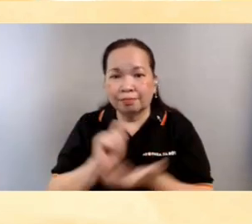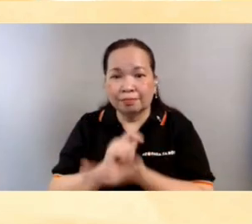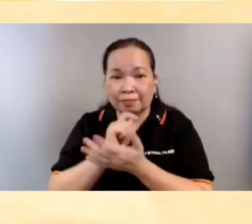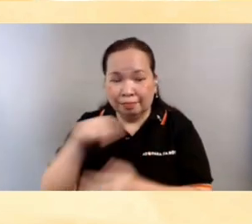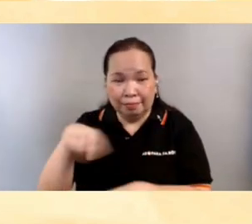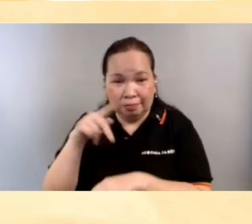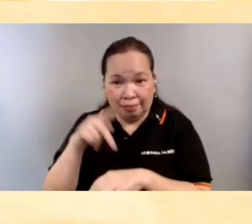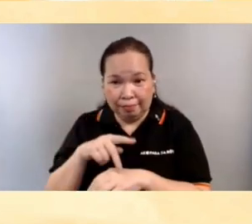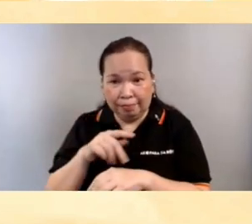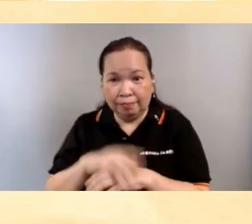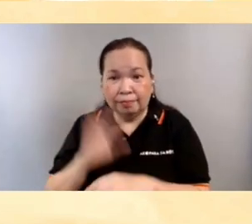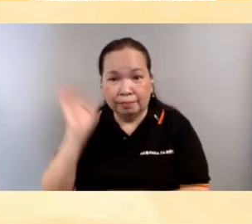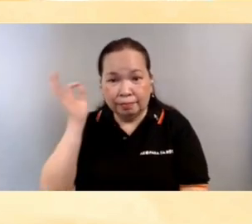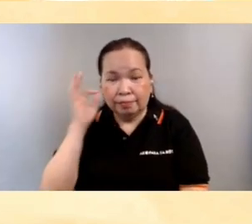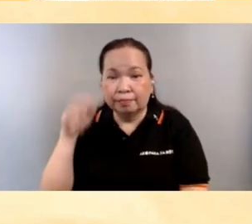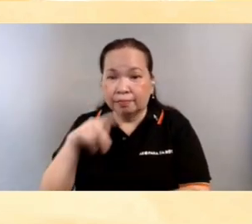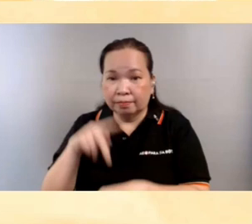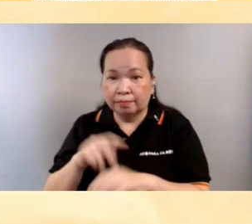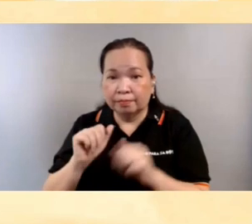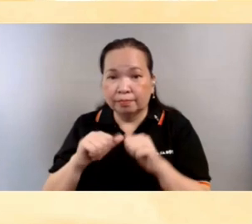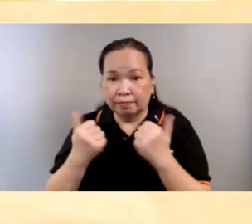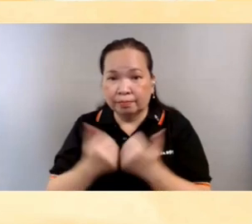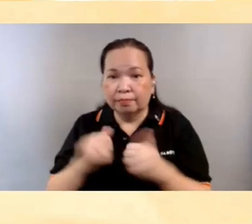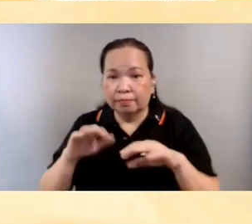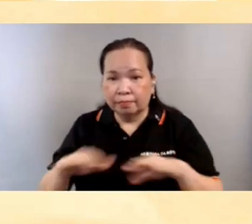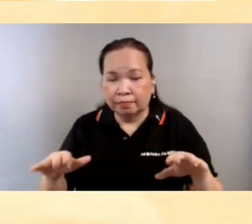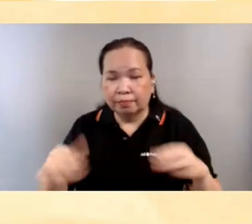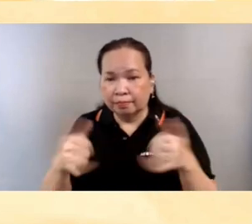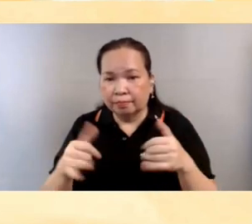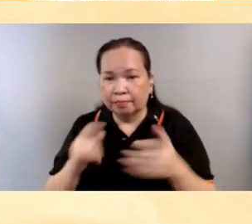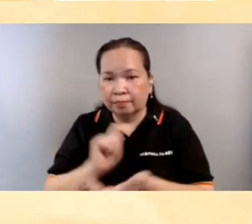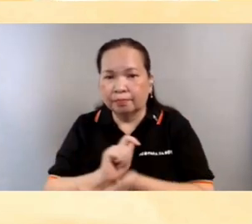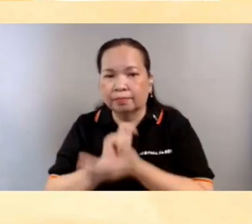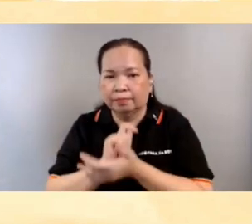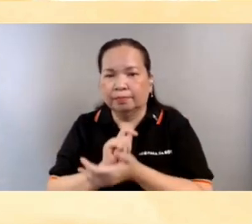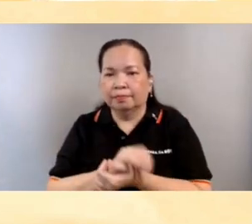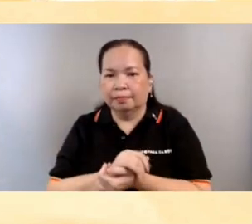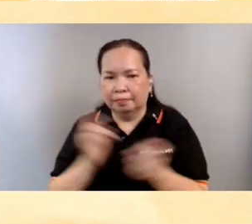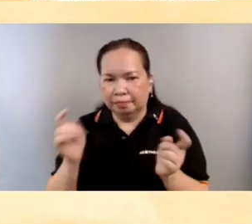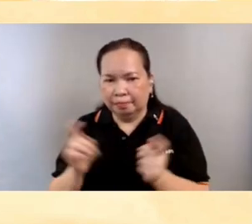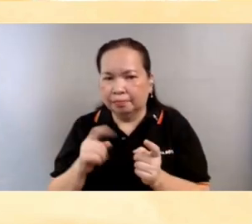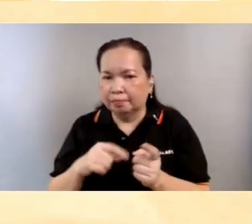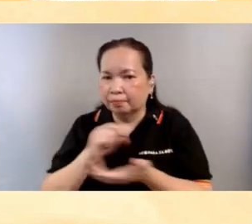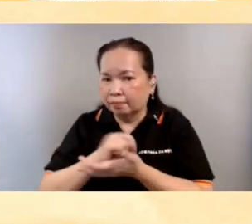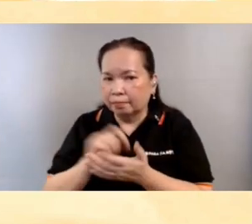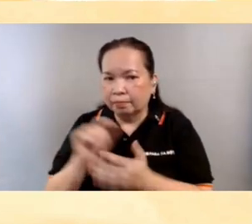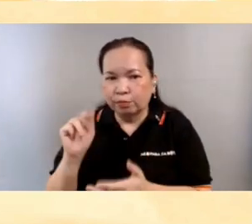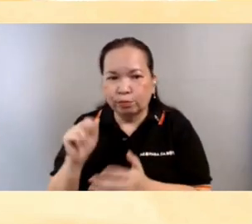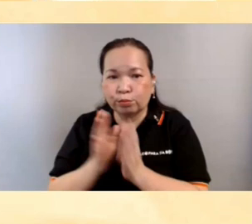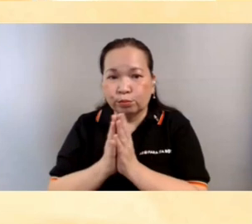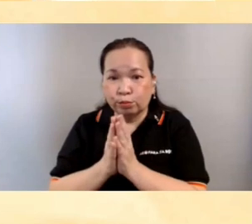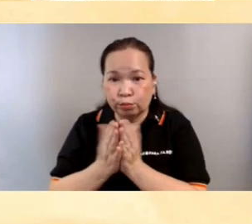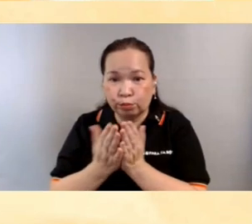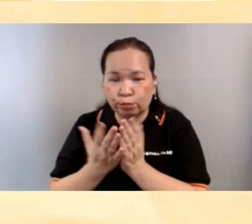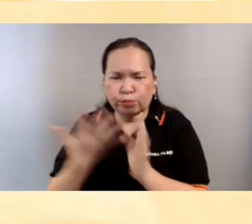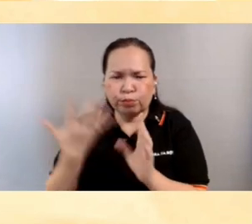also founding the Philippine Association for Child and Play Therapy, or PhilPlay. She's the author of 13 books that have had